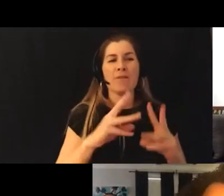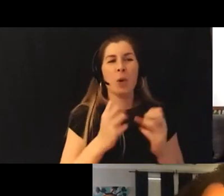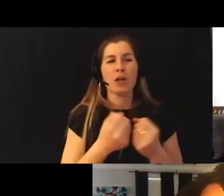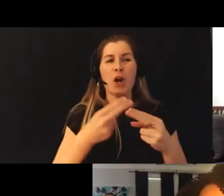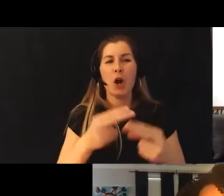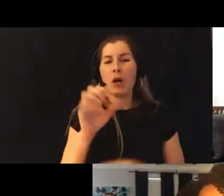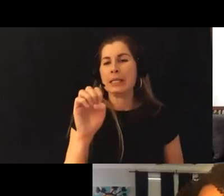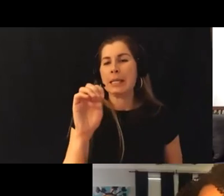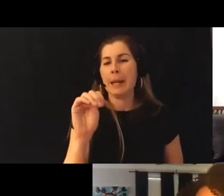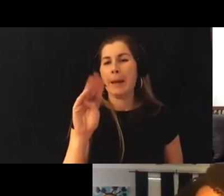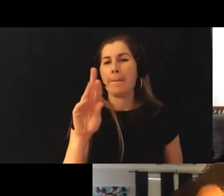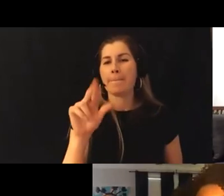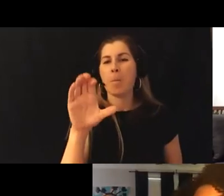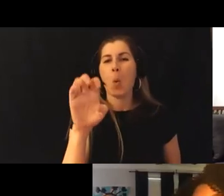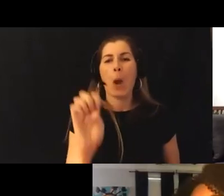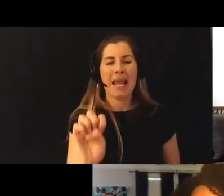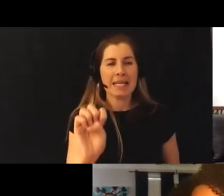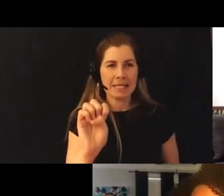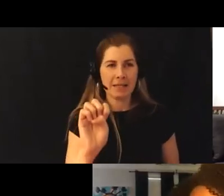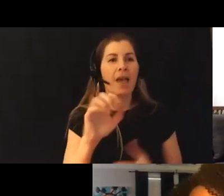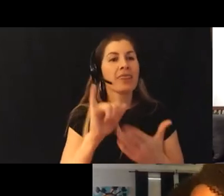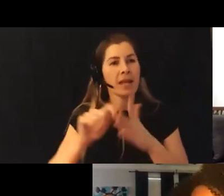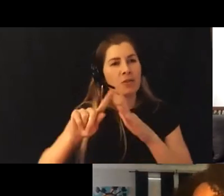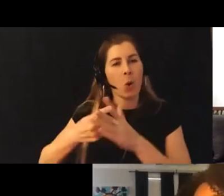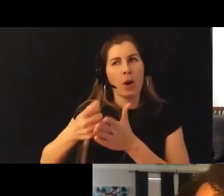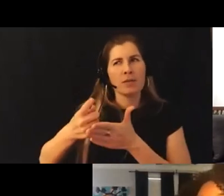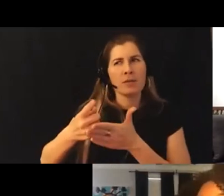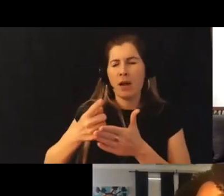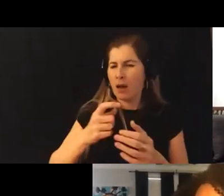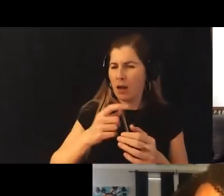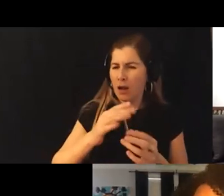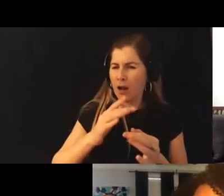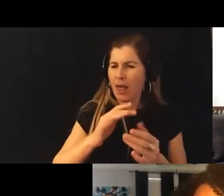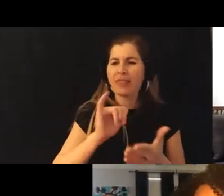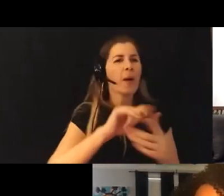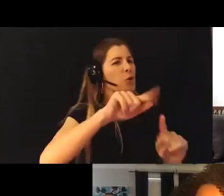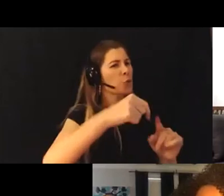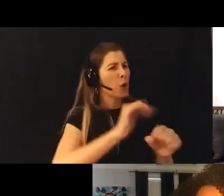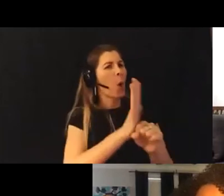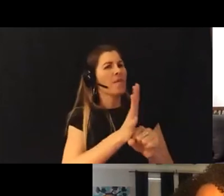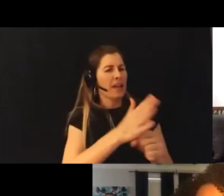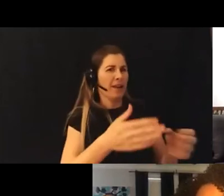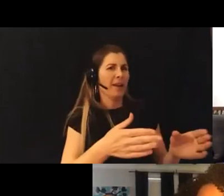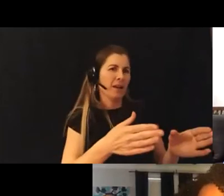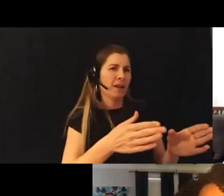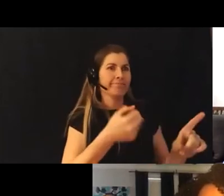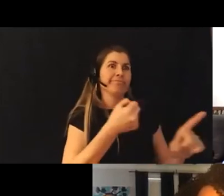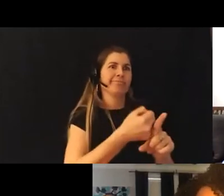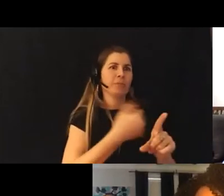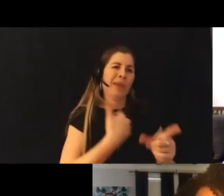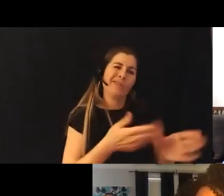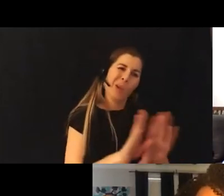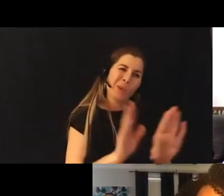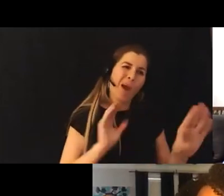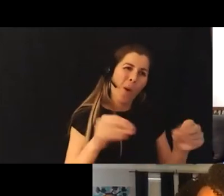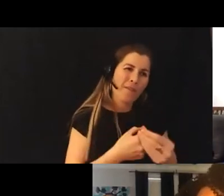that specifically looks, that began a week after COVID closed our office on March 13th. We began a professional